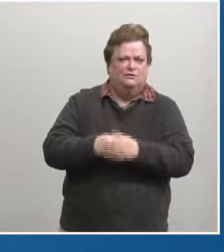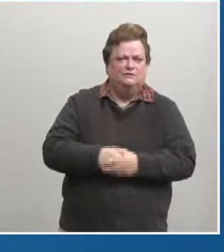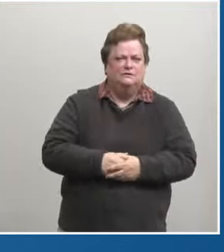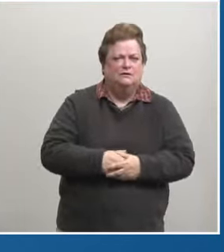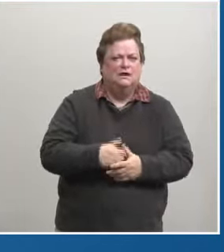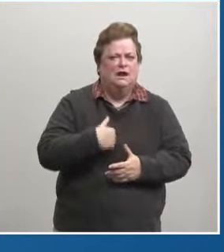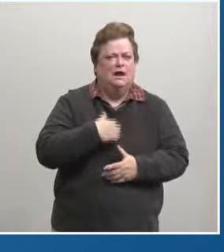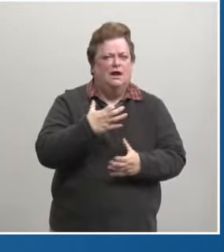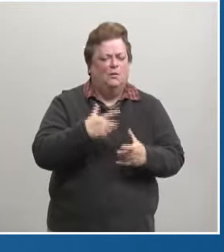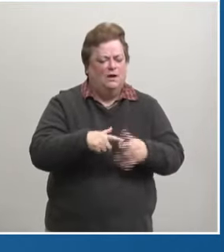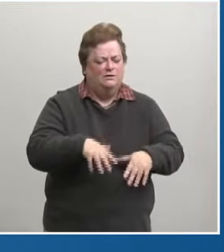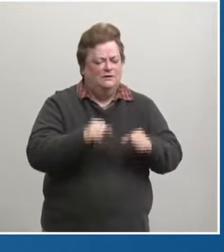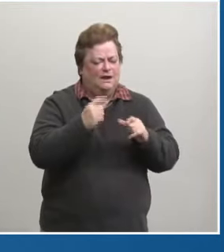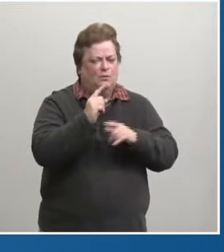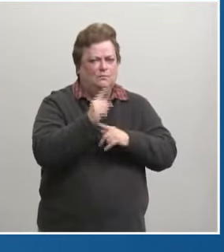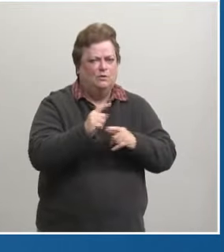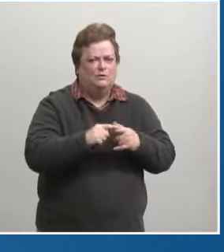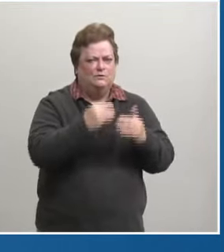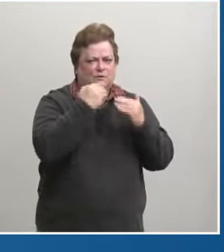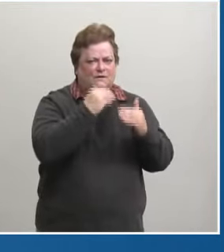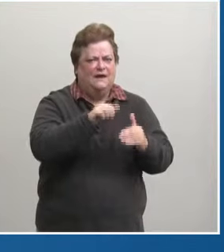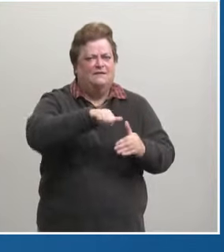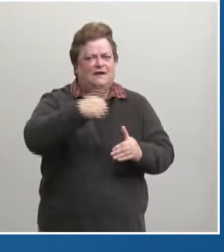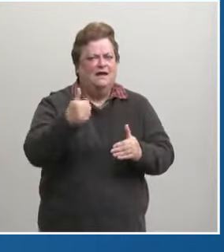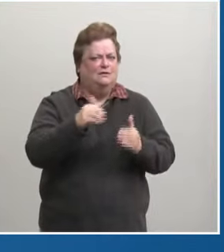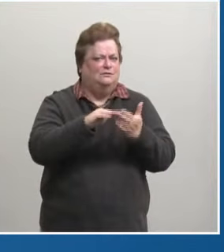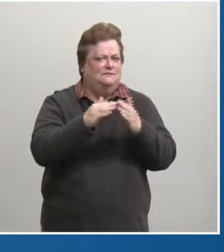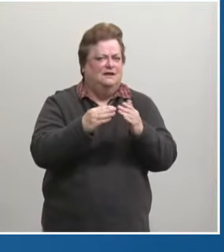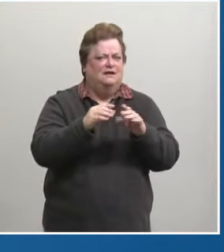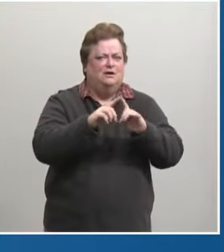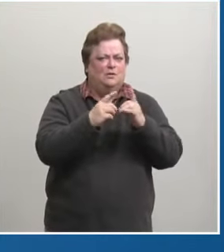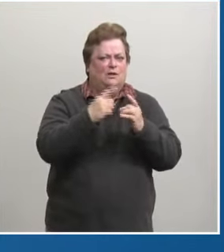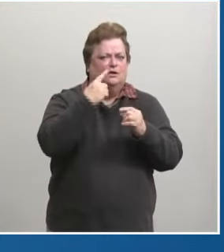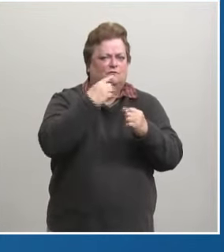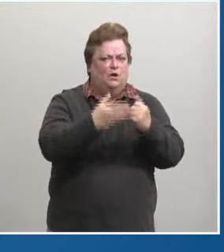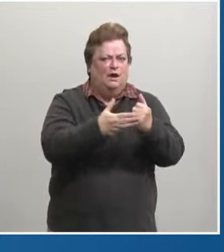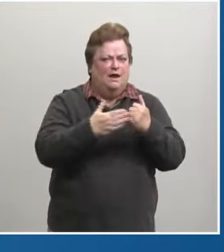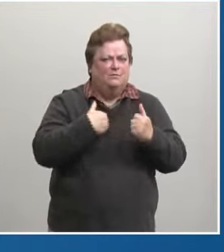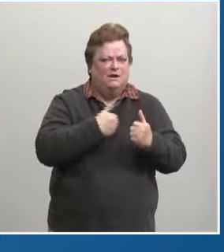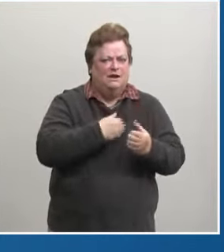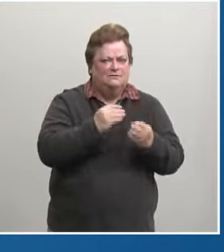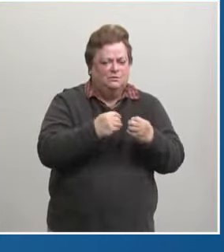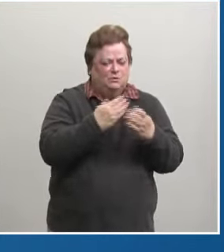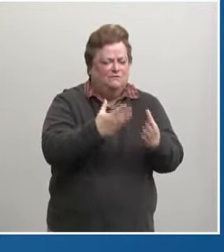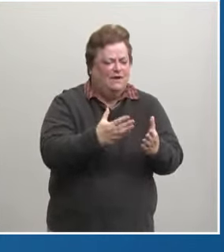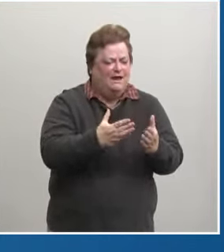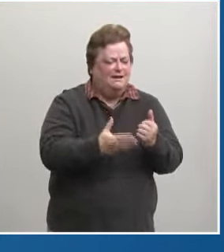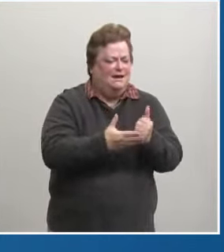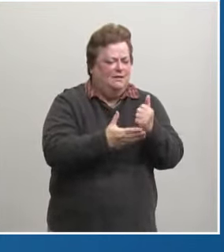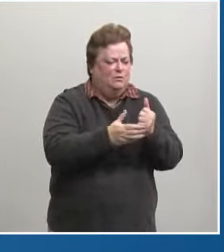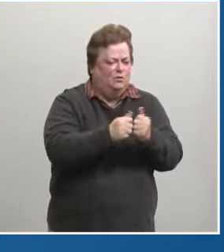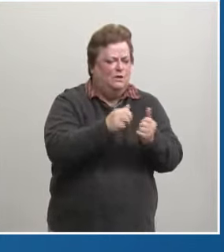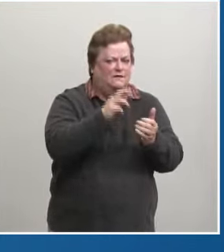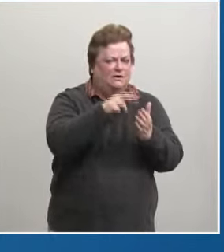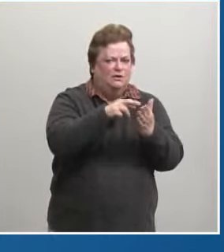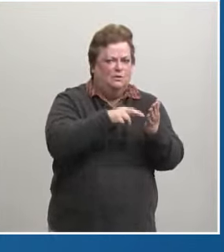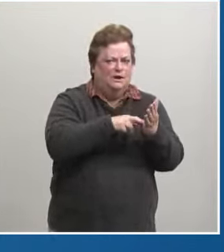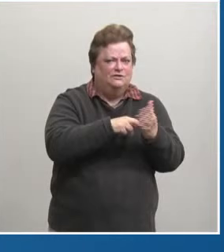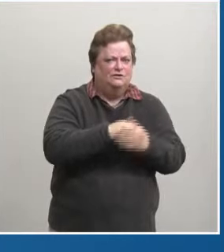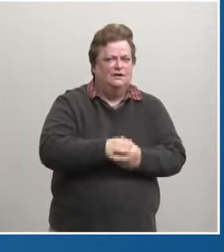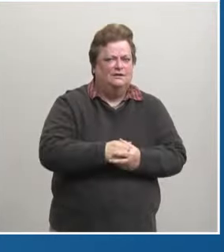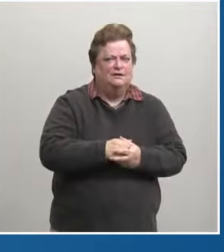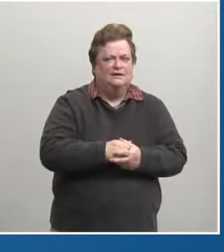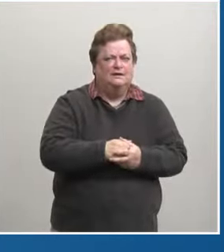I want to take a moment to thank the other city departments who are helping us provide registration assistance. This is an